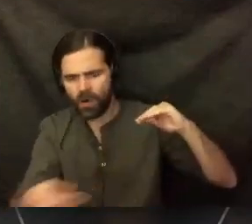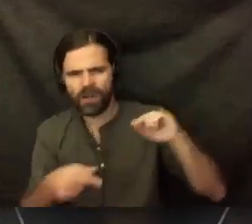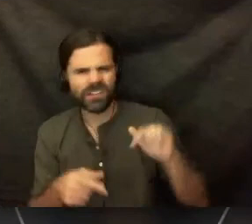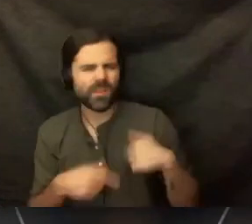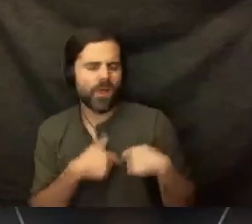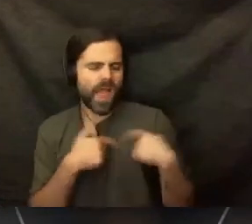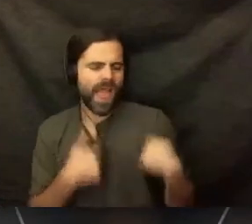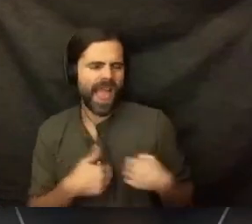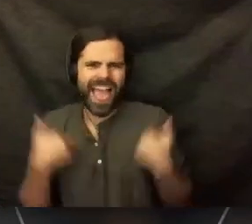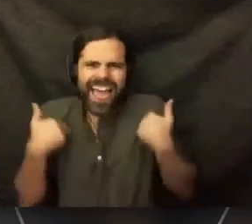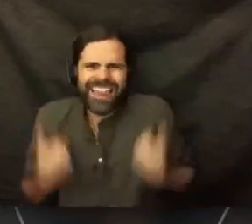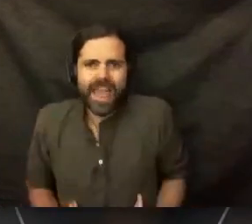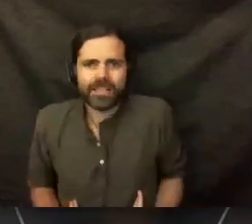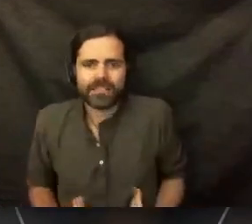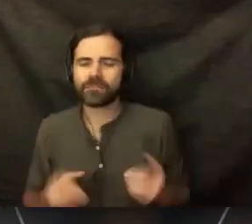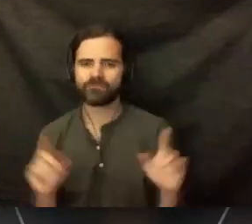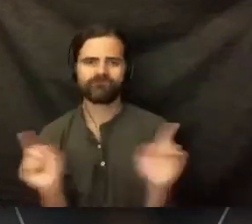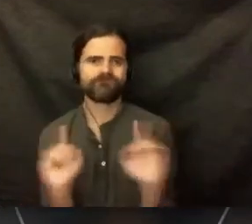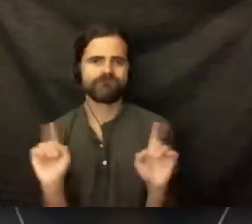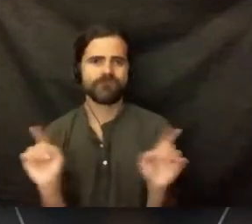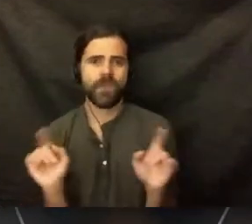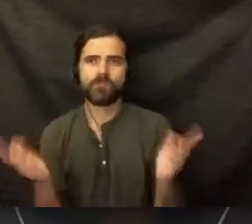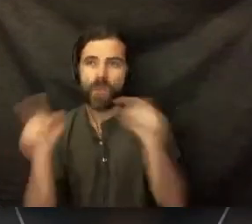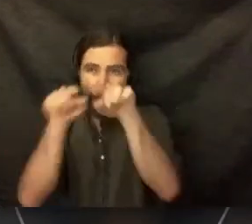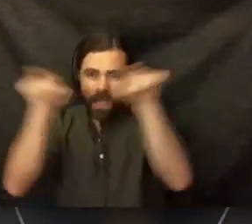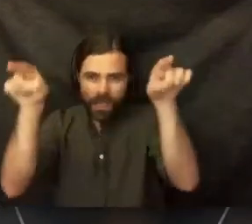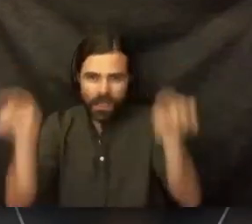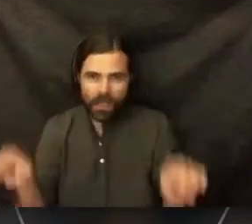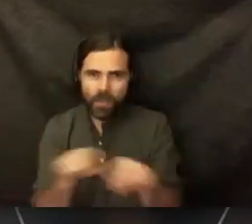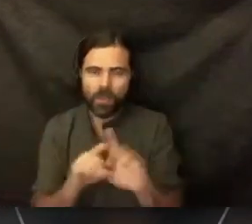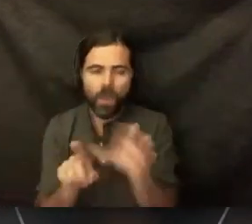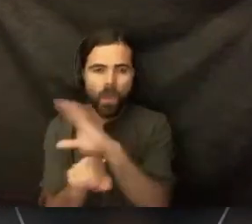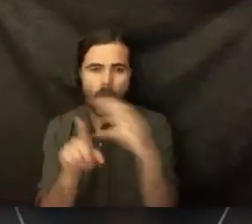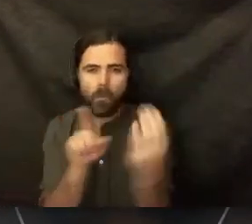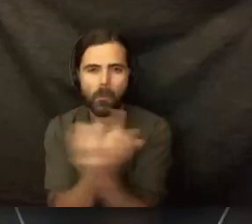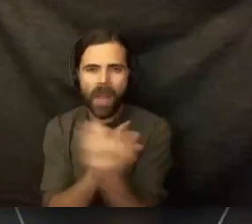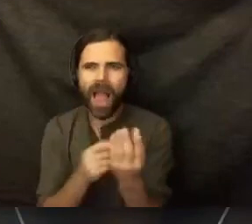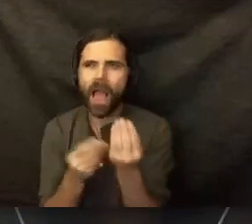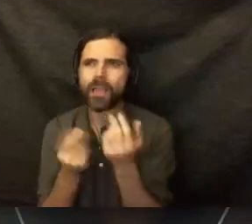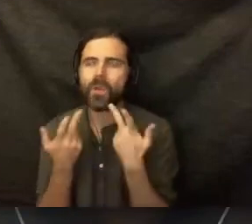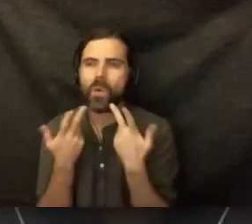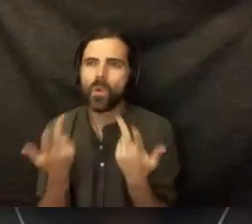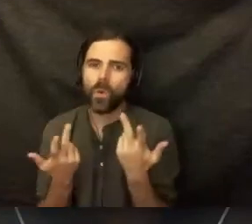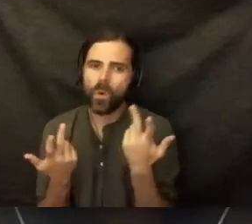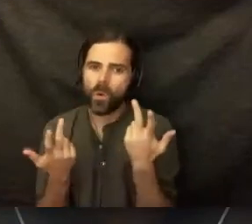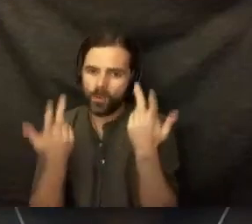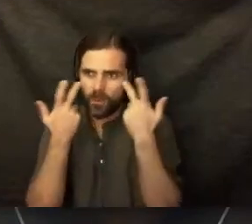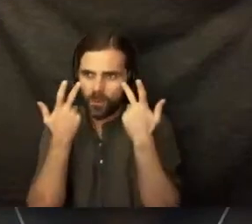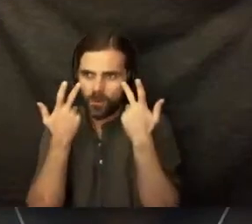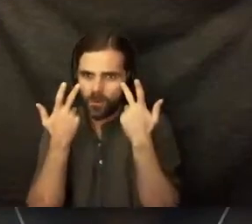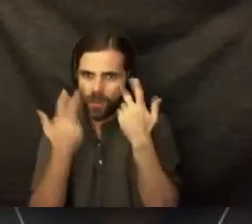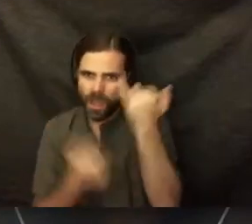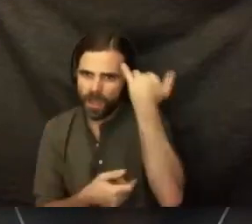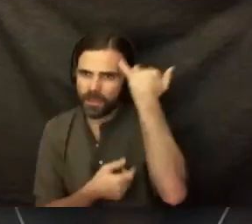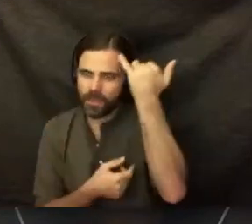is about a new framing and structuring and comprehension of value and liabilities in society. So it's about a new architecture of